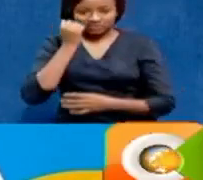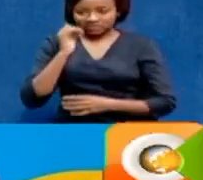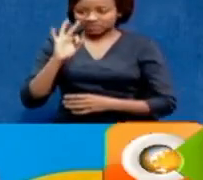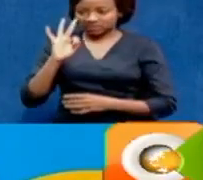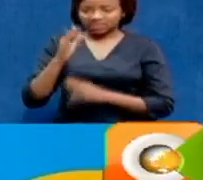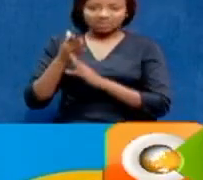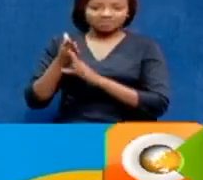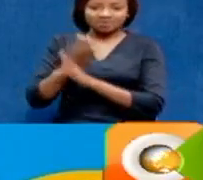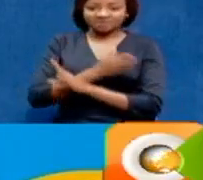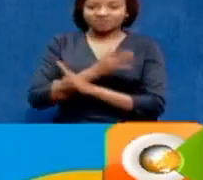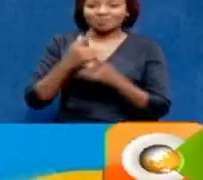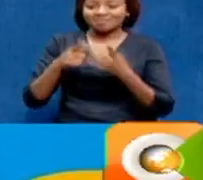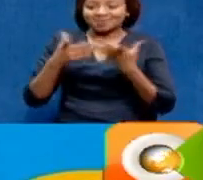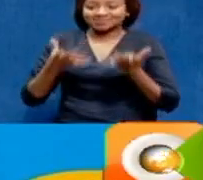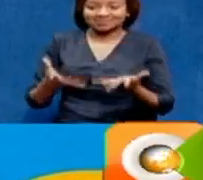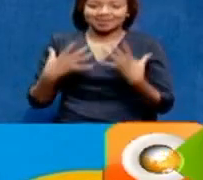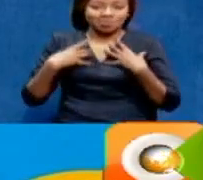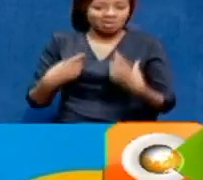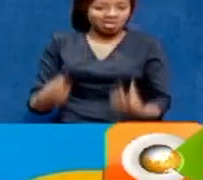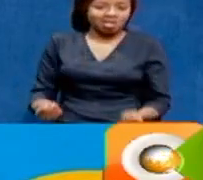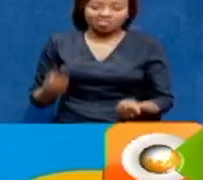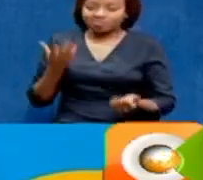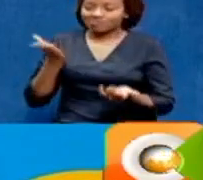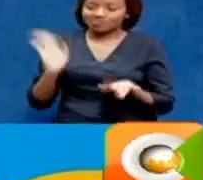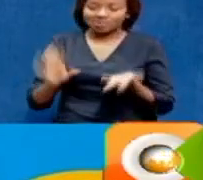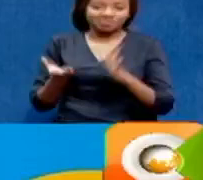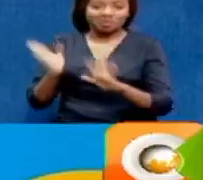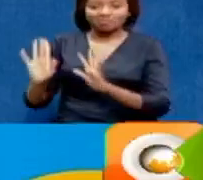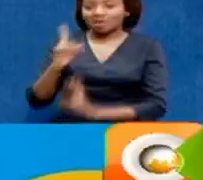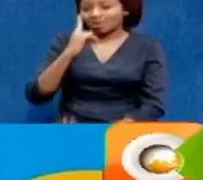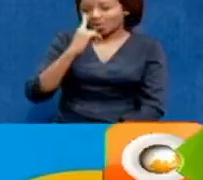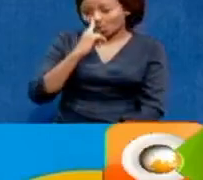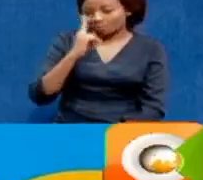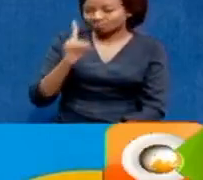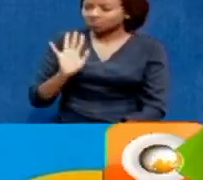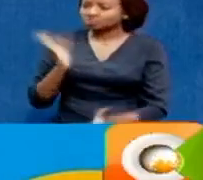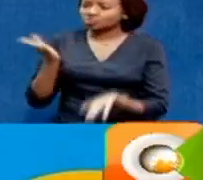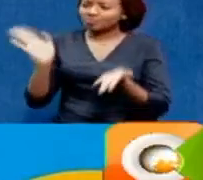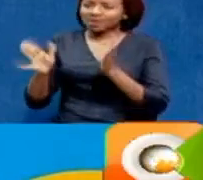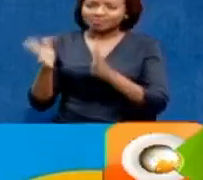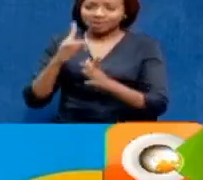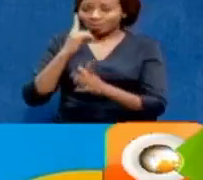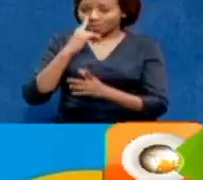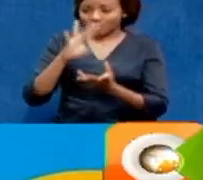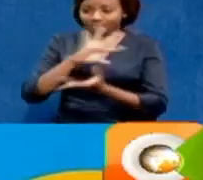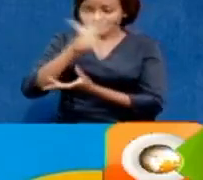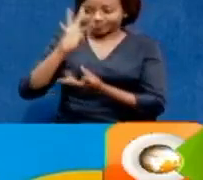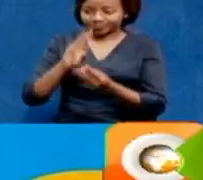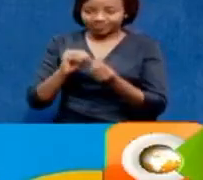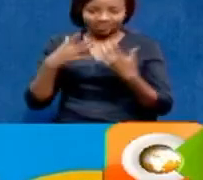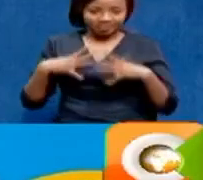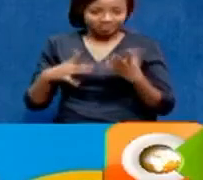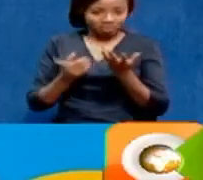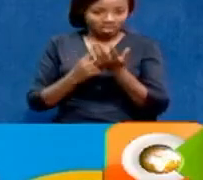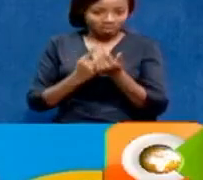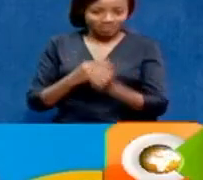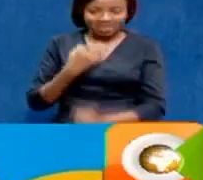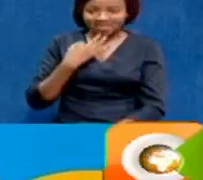who have recovered from the disease, bringing the total number of recoveries